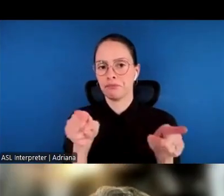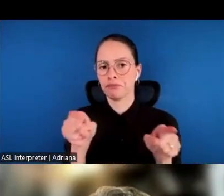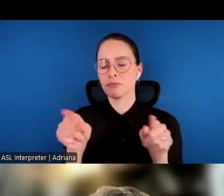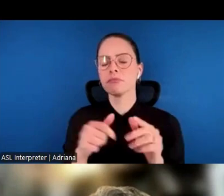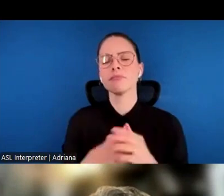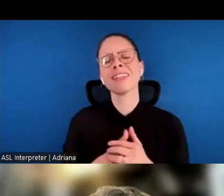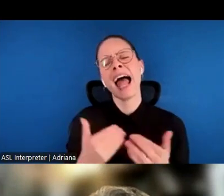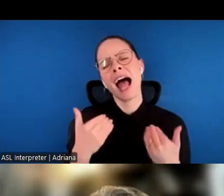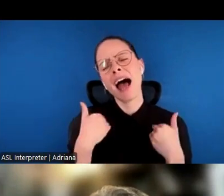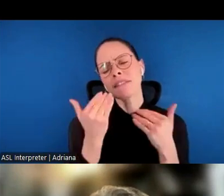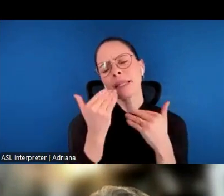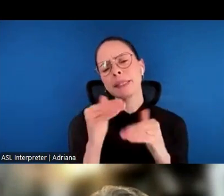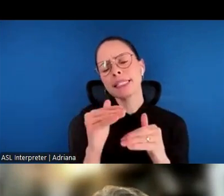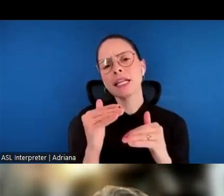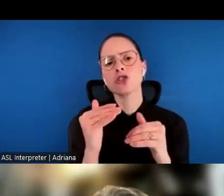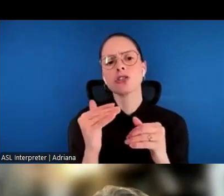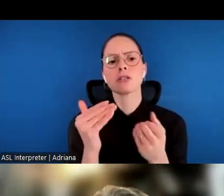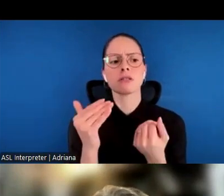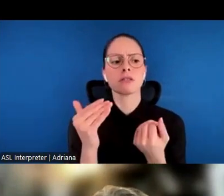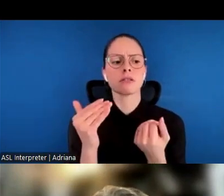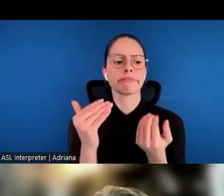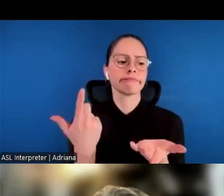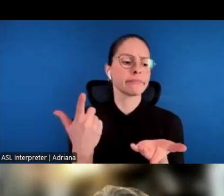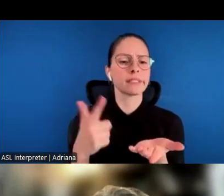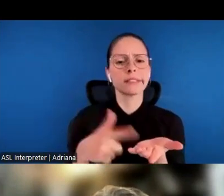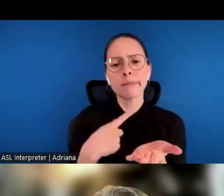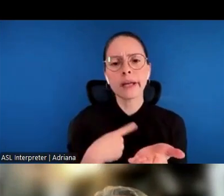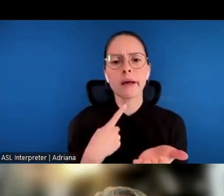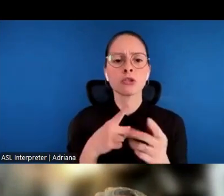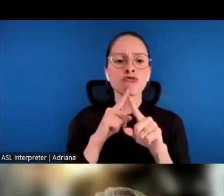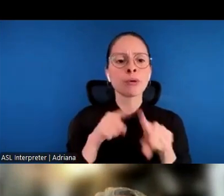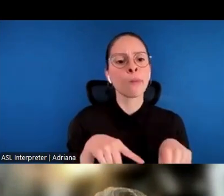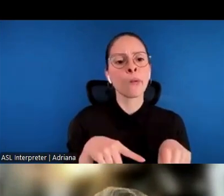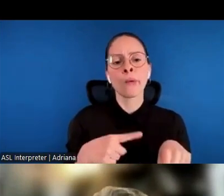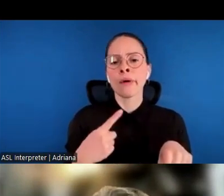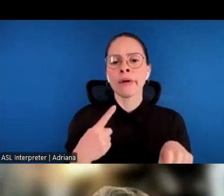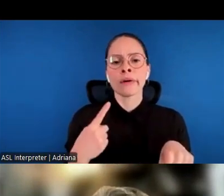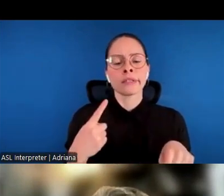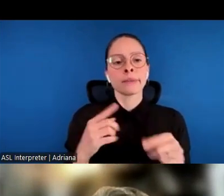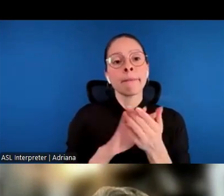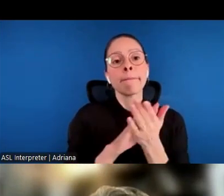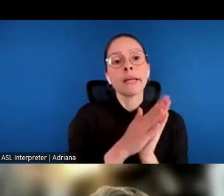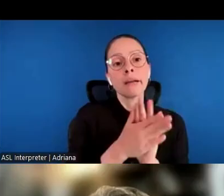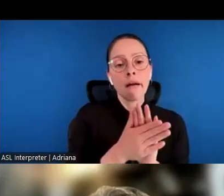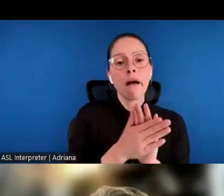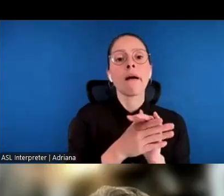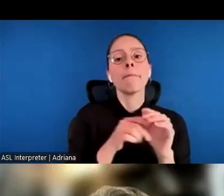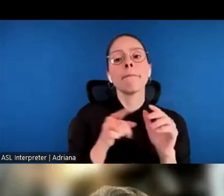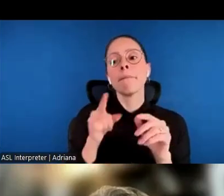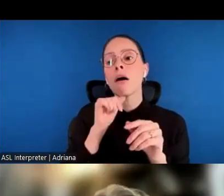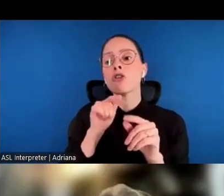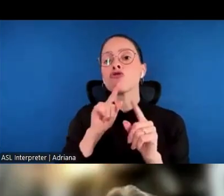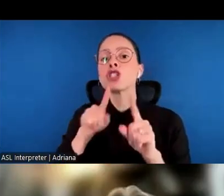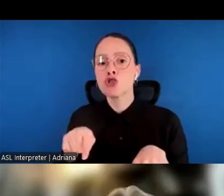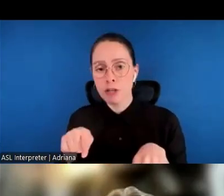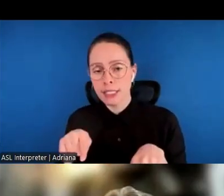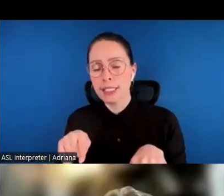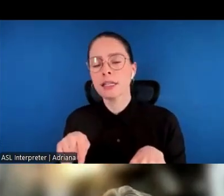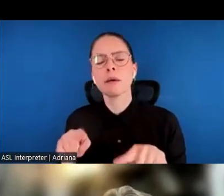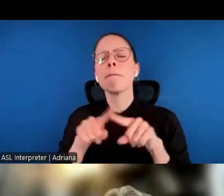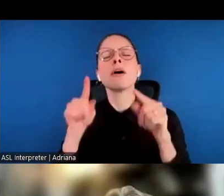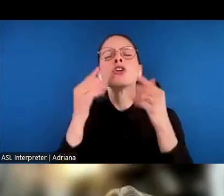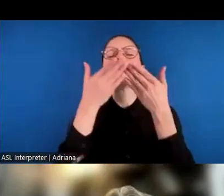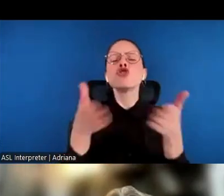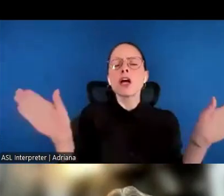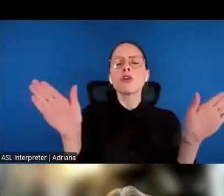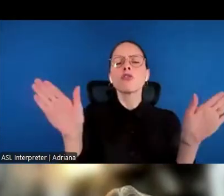some limitations. Sometimes reports become unrestricted involuntarily, but as a general rule,